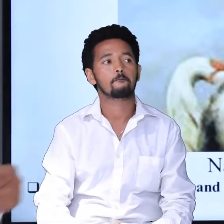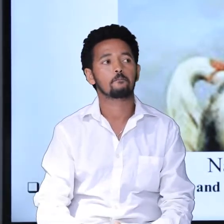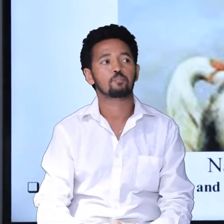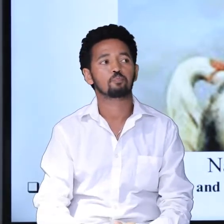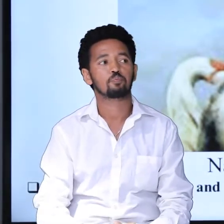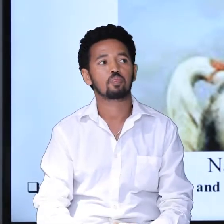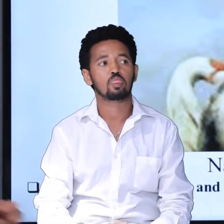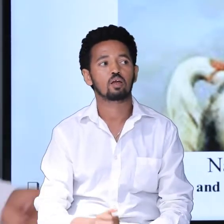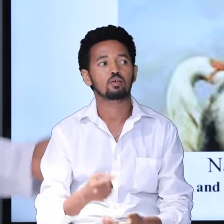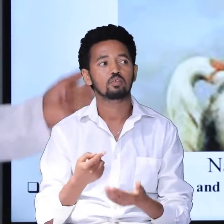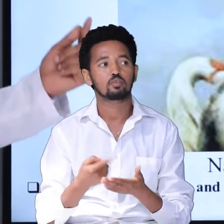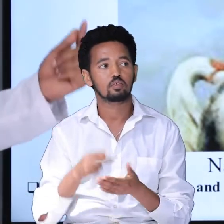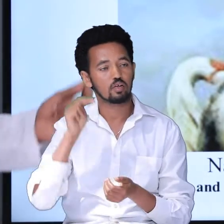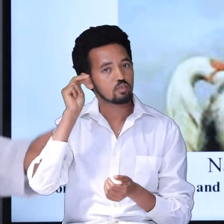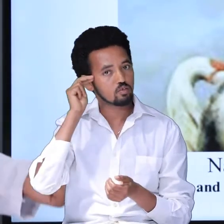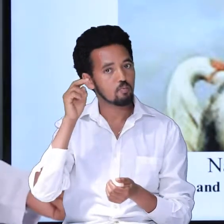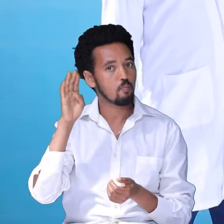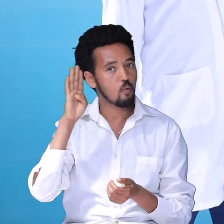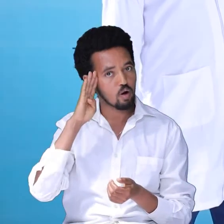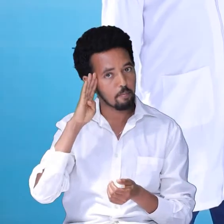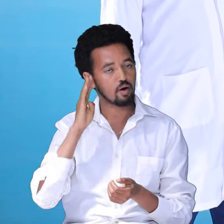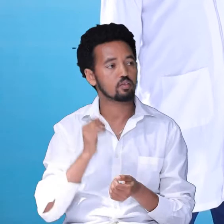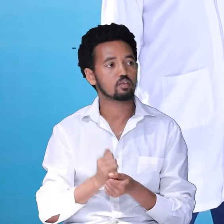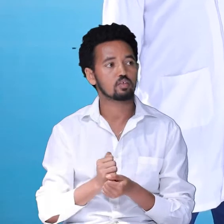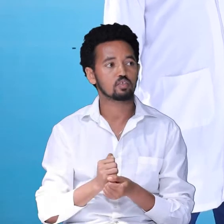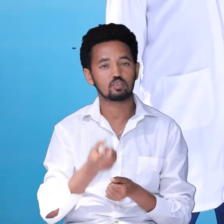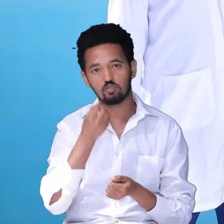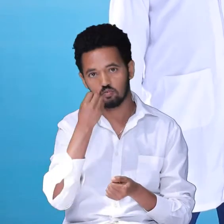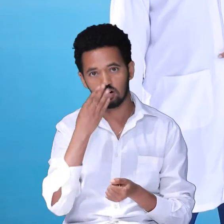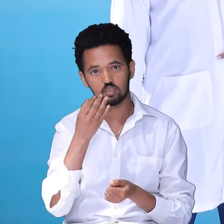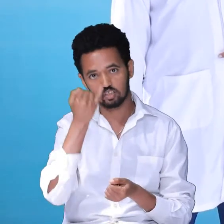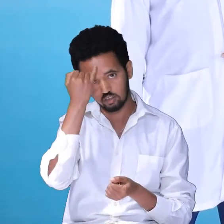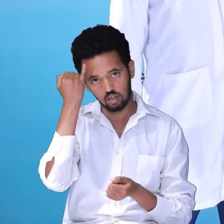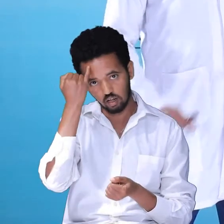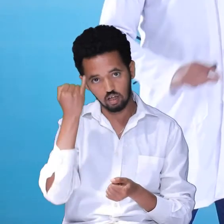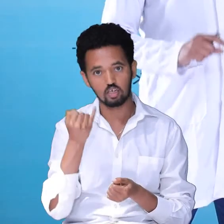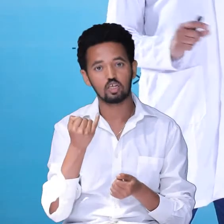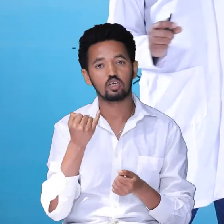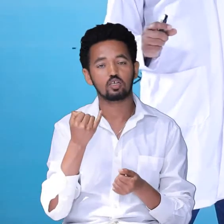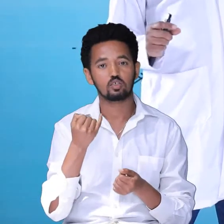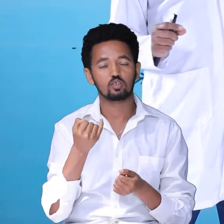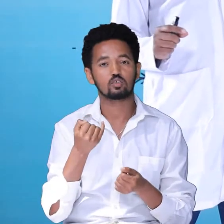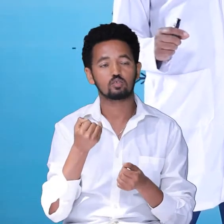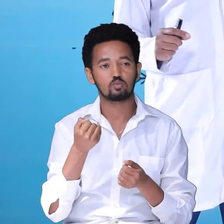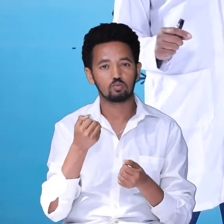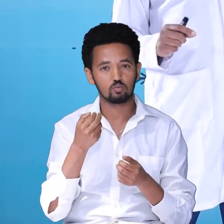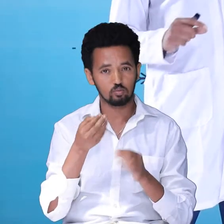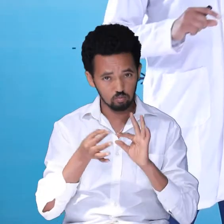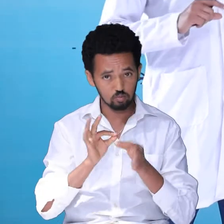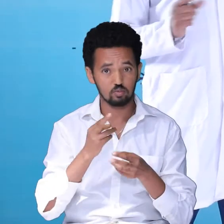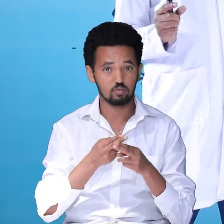The meaning of Bonaparte. Bonaparte is the French and Italian surname. Bona